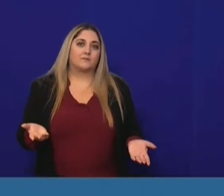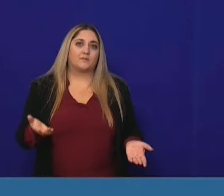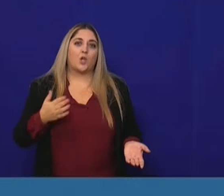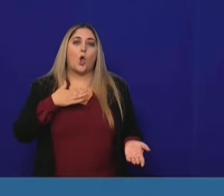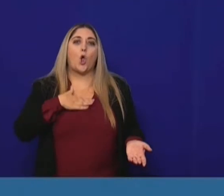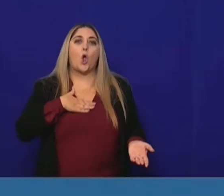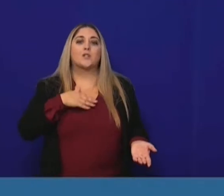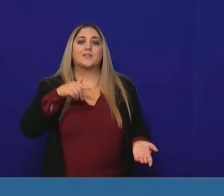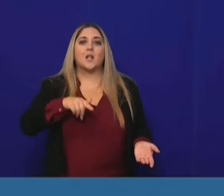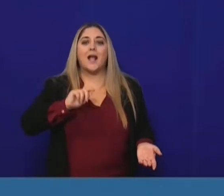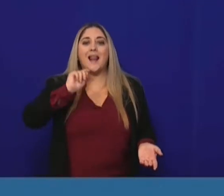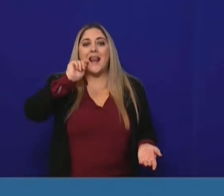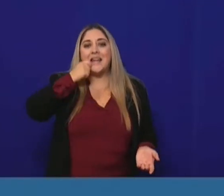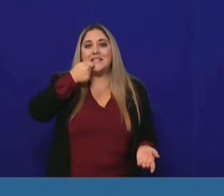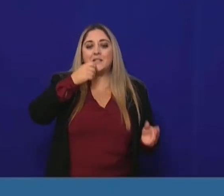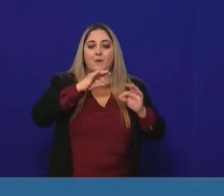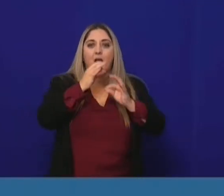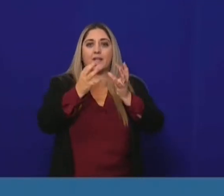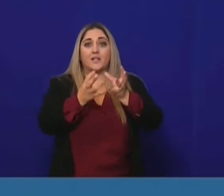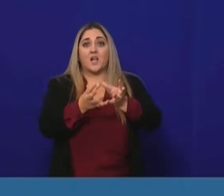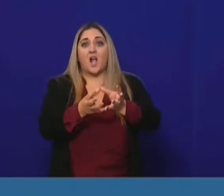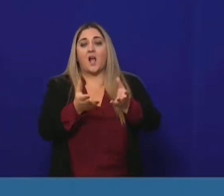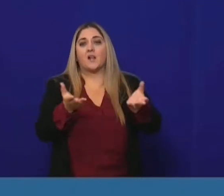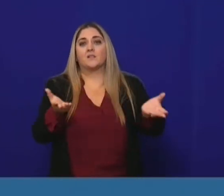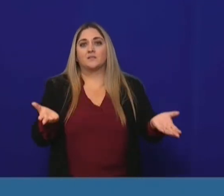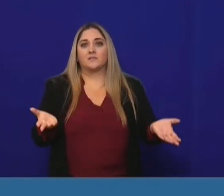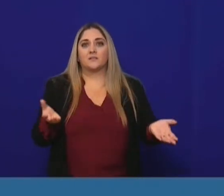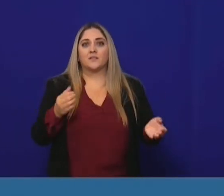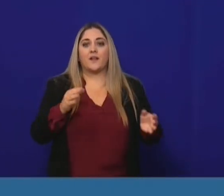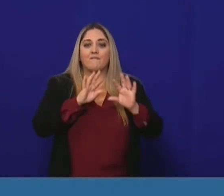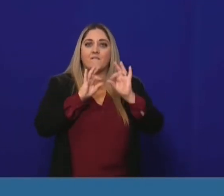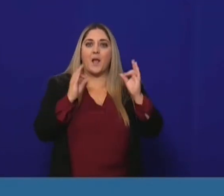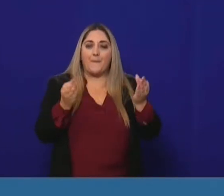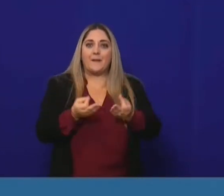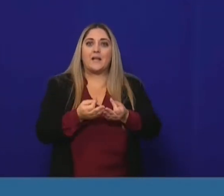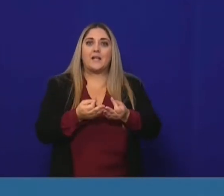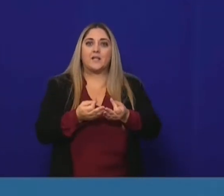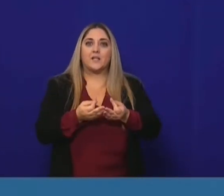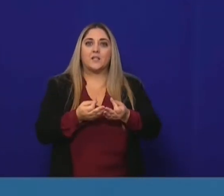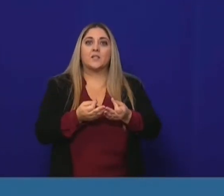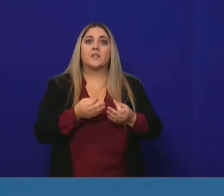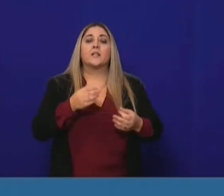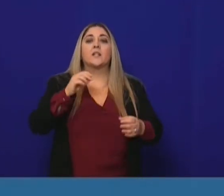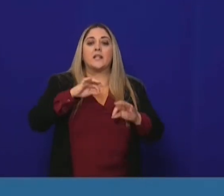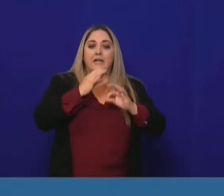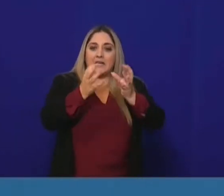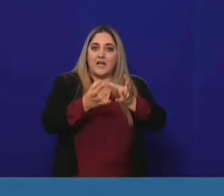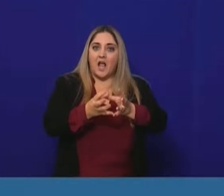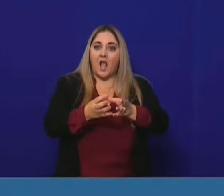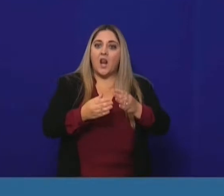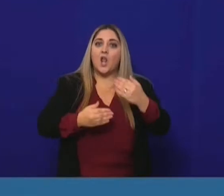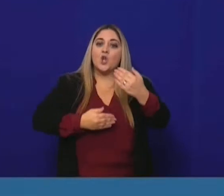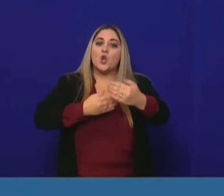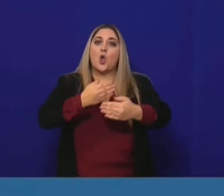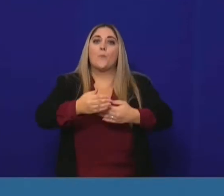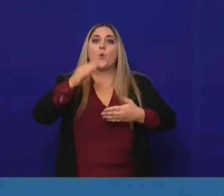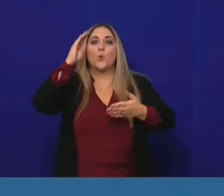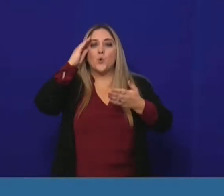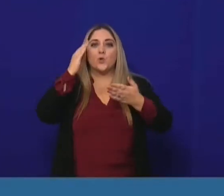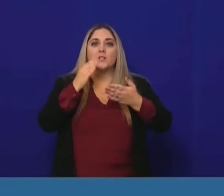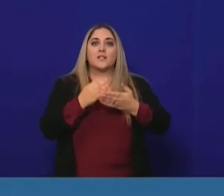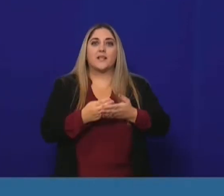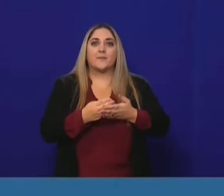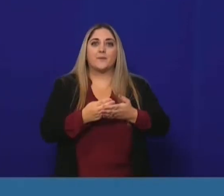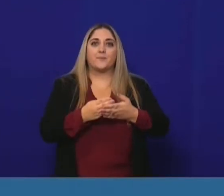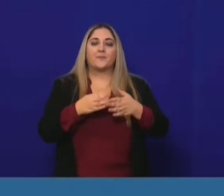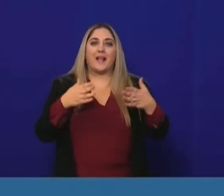rigal sabiħ li nistgħu nagħtu lill-qraba tagħna dan il-miliet hija li aħna nkomplu nipproteġuhom. U